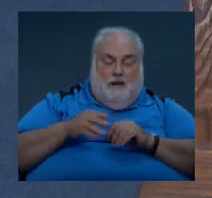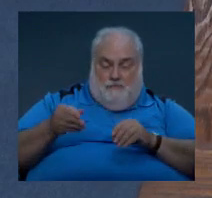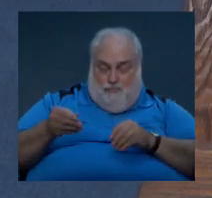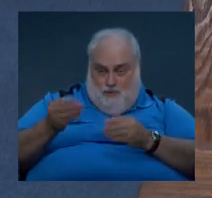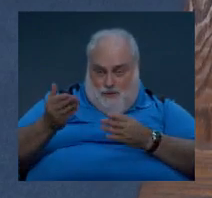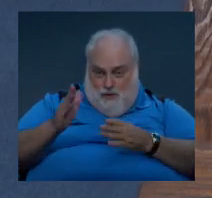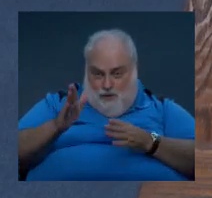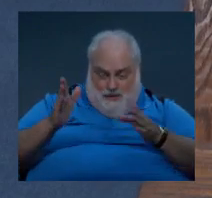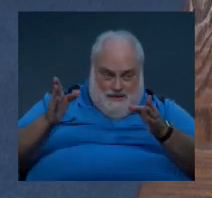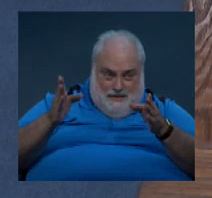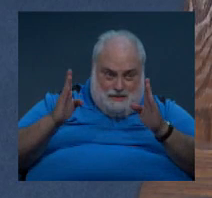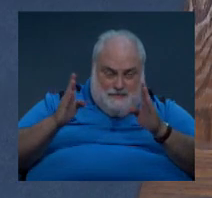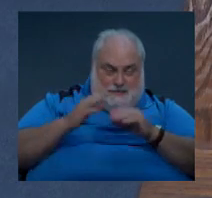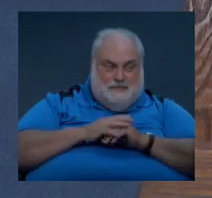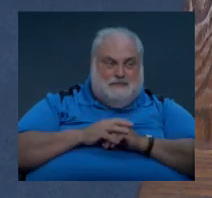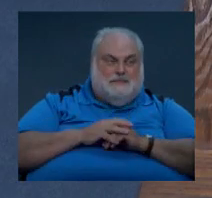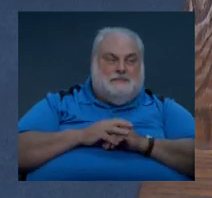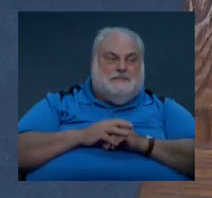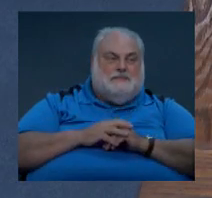that to your attention.